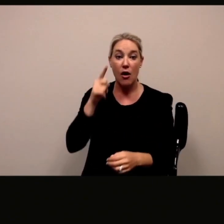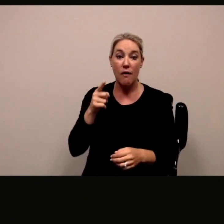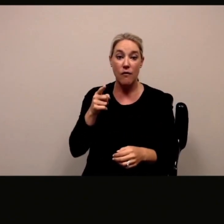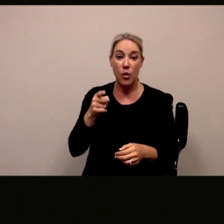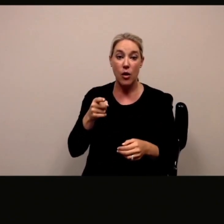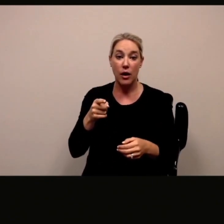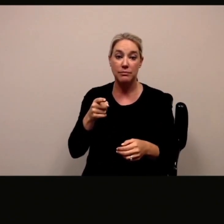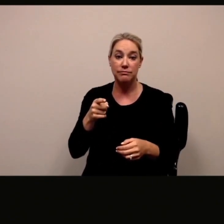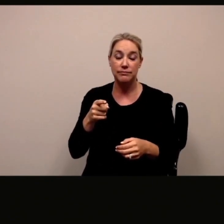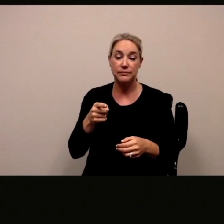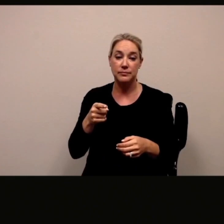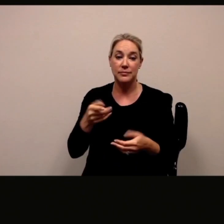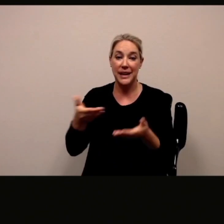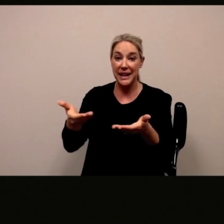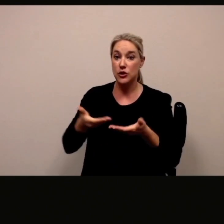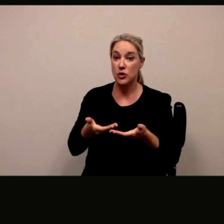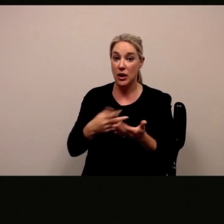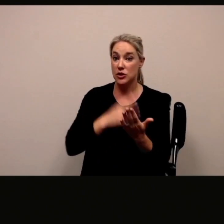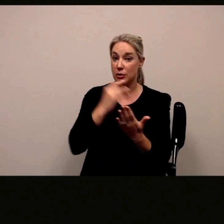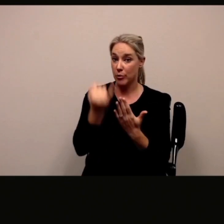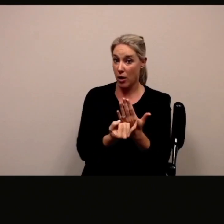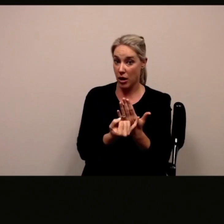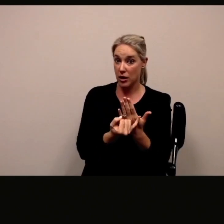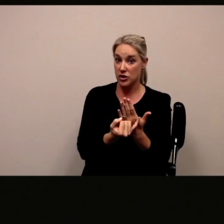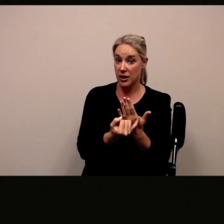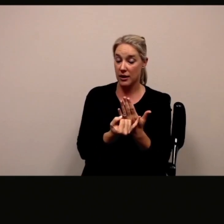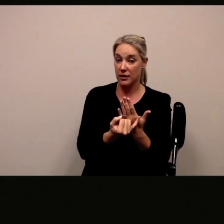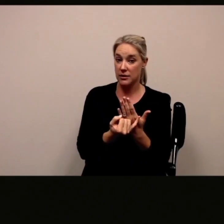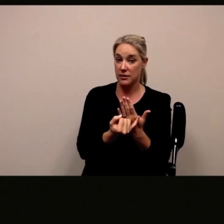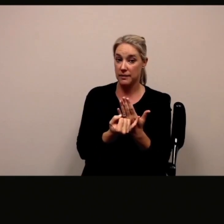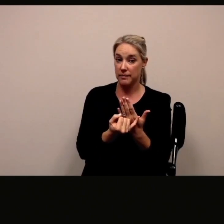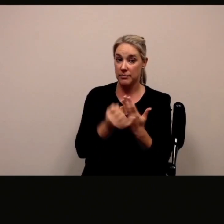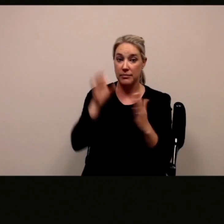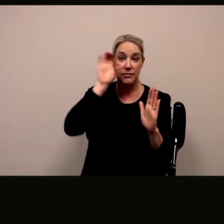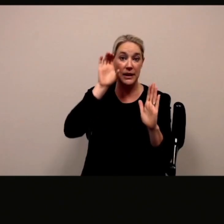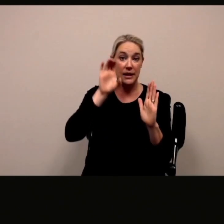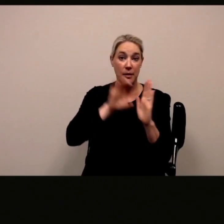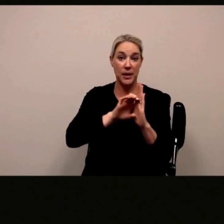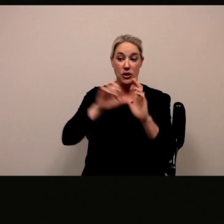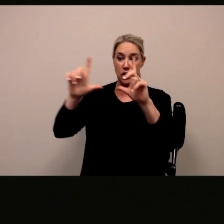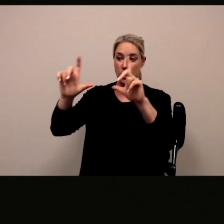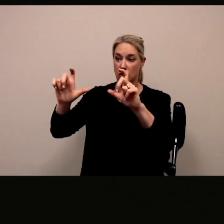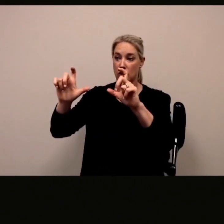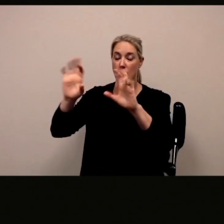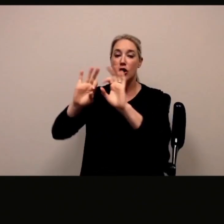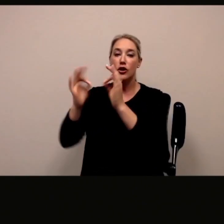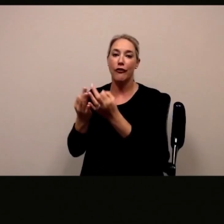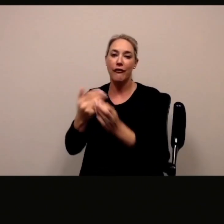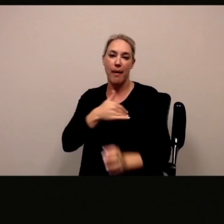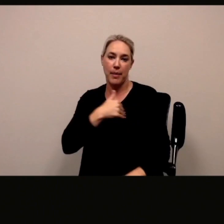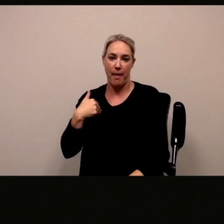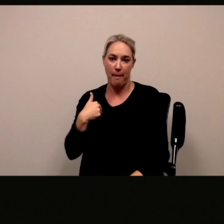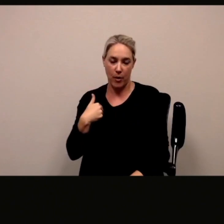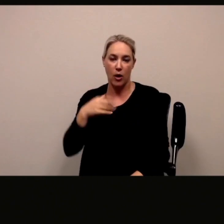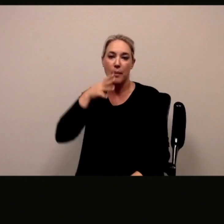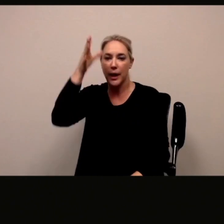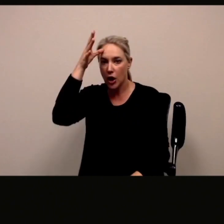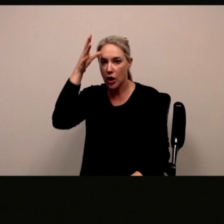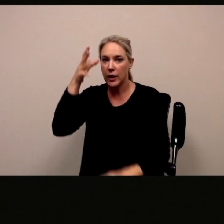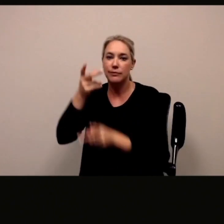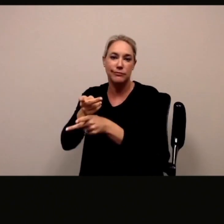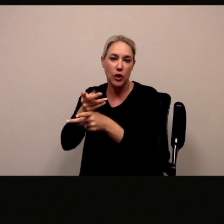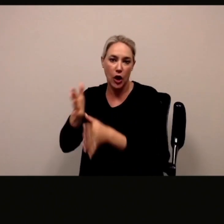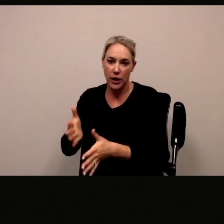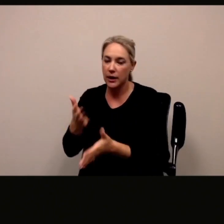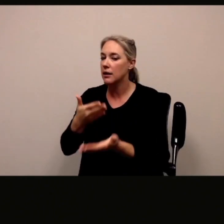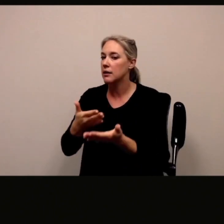bring in a little media arts, take a photo of your family member, maybe a parent, guardian, or someone else, and then